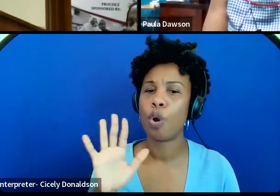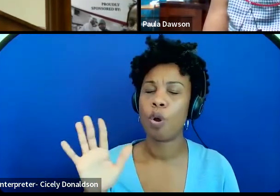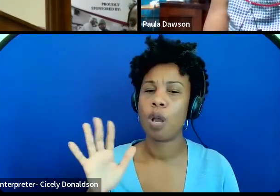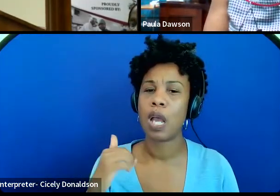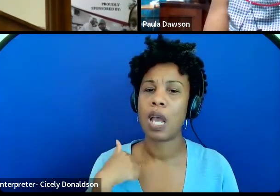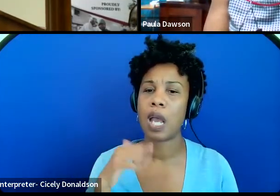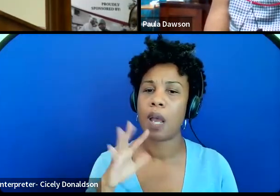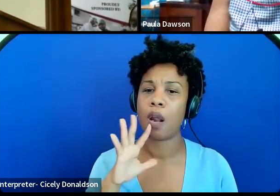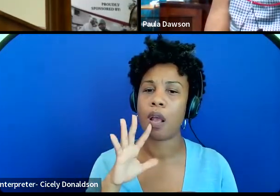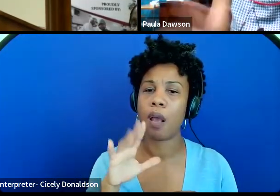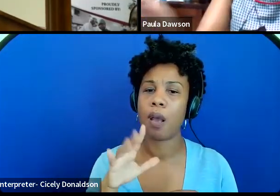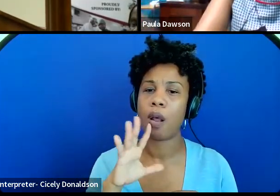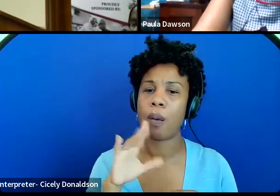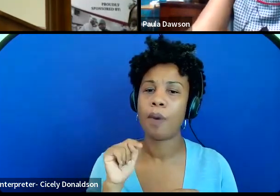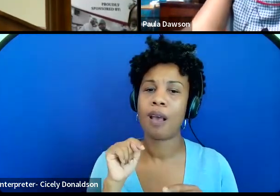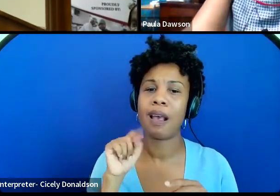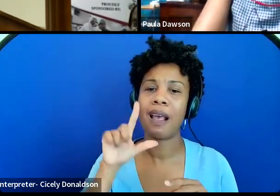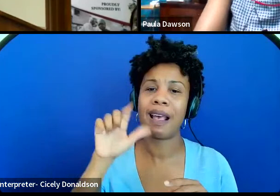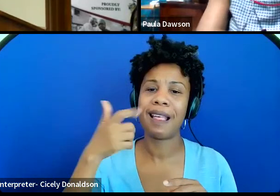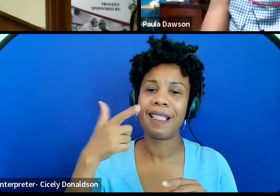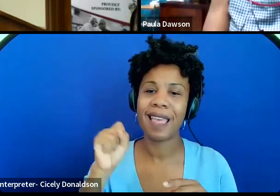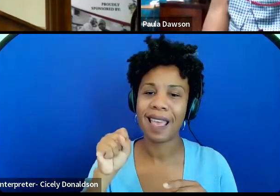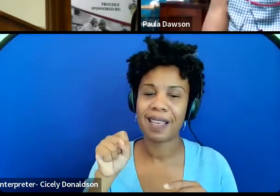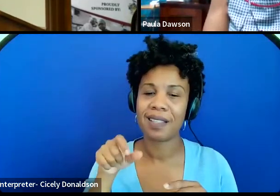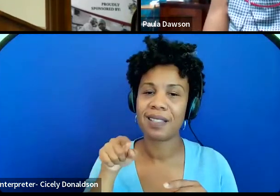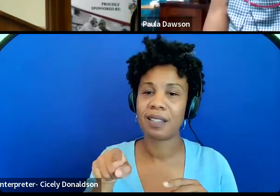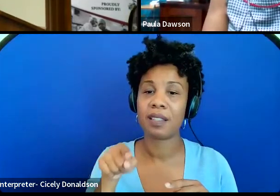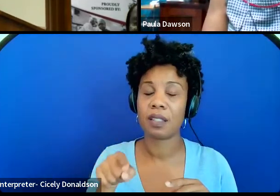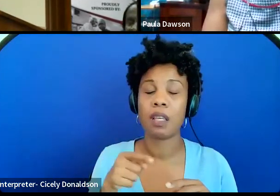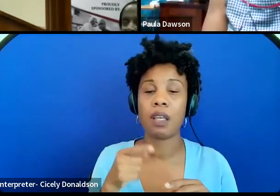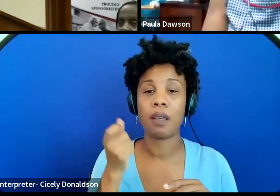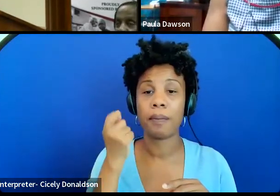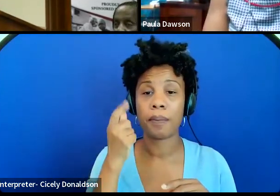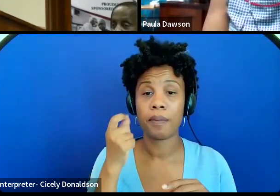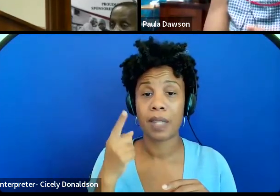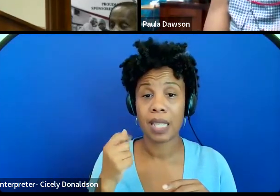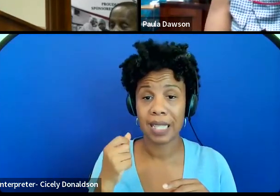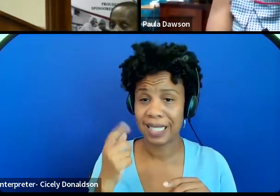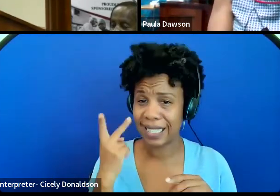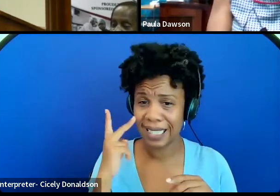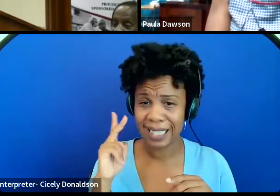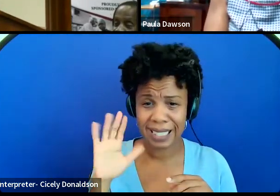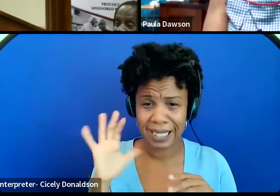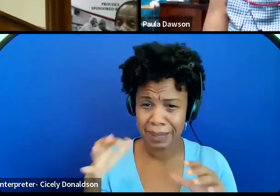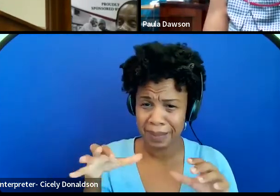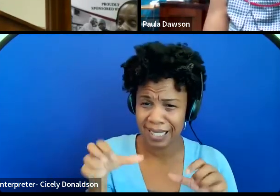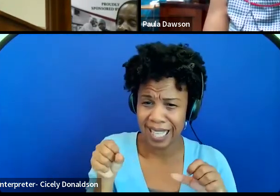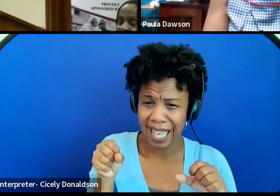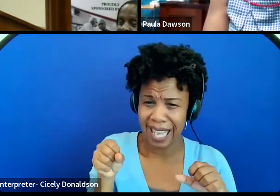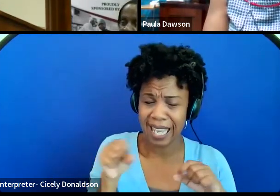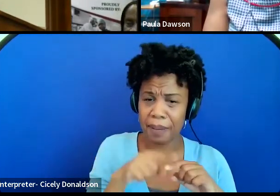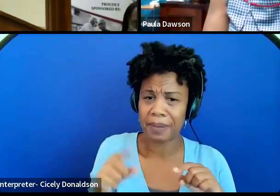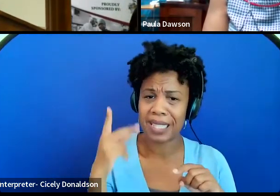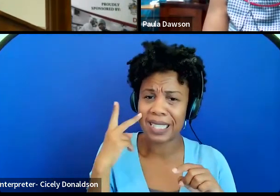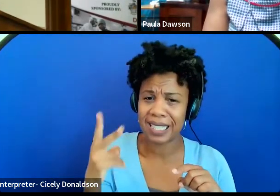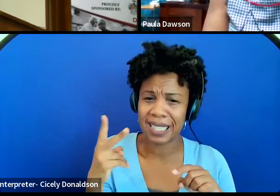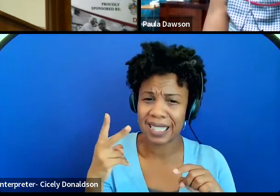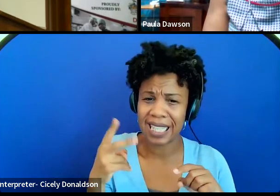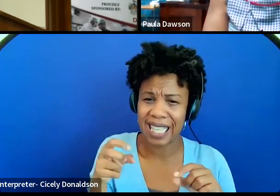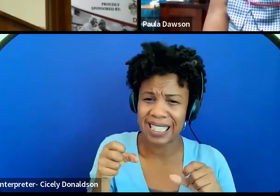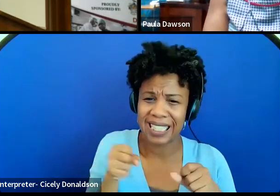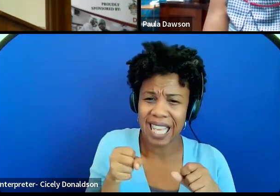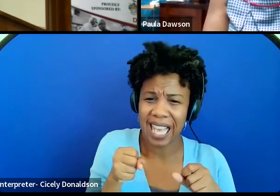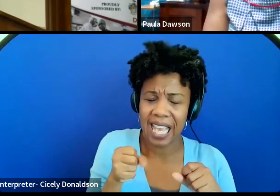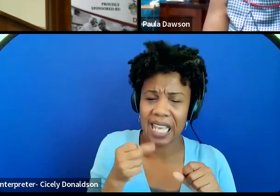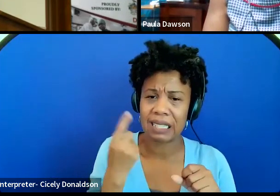The legs, there's a tightness, even though she doesn't seem tight. But there's a tightness right there.